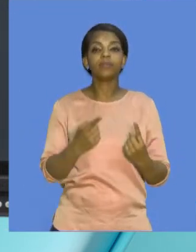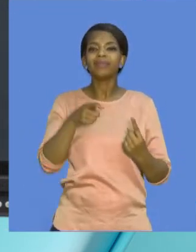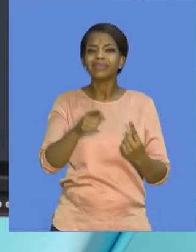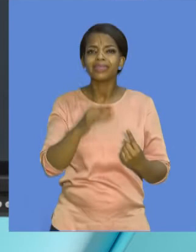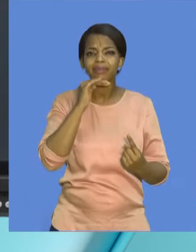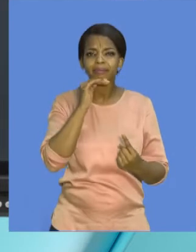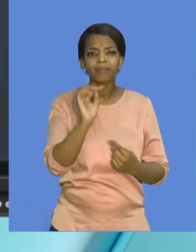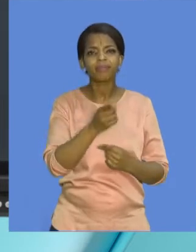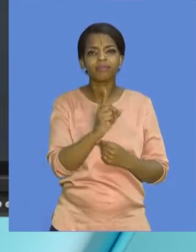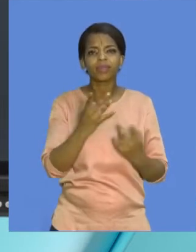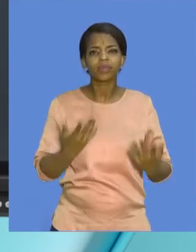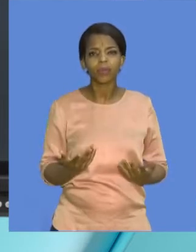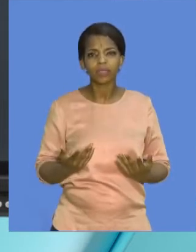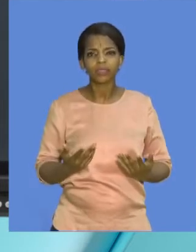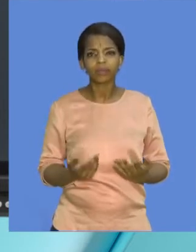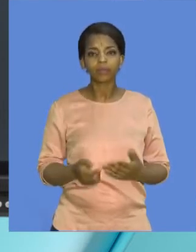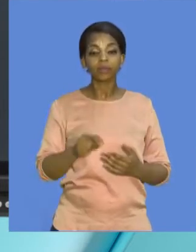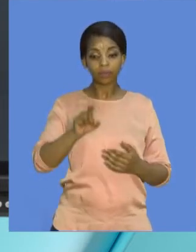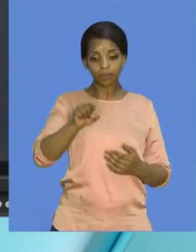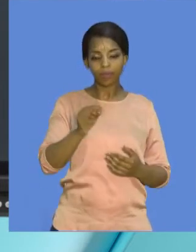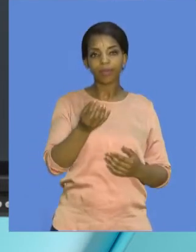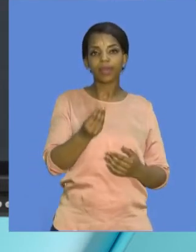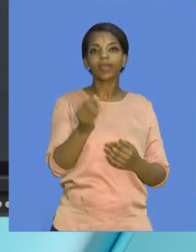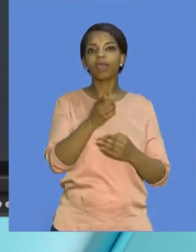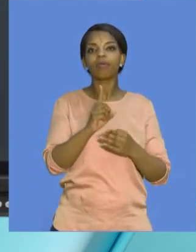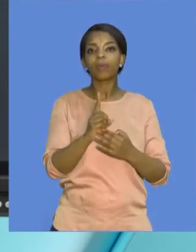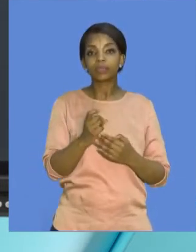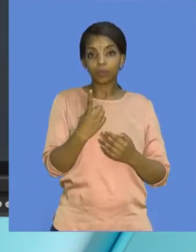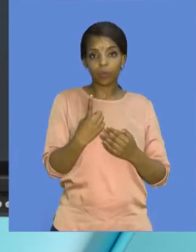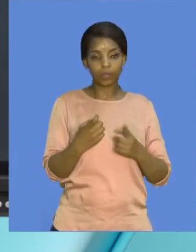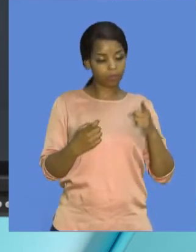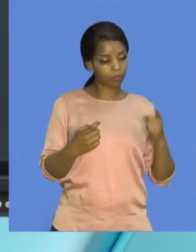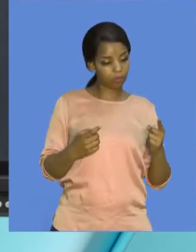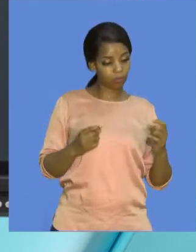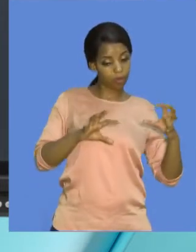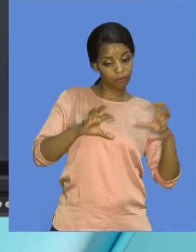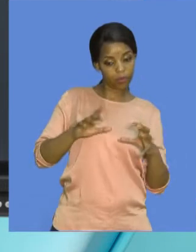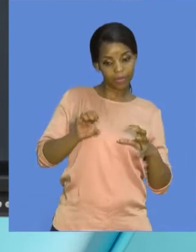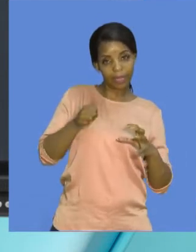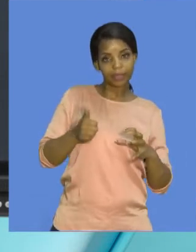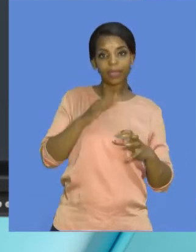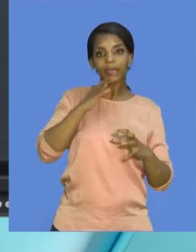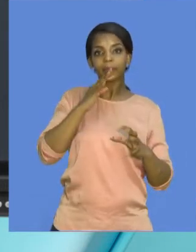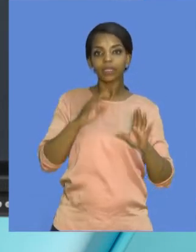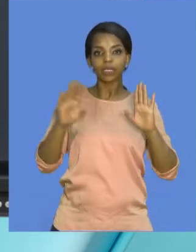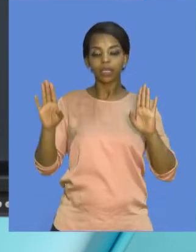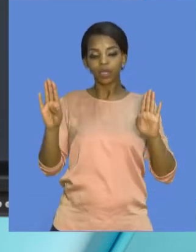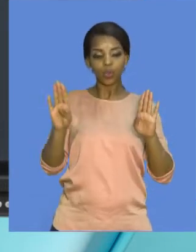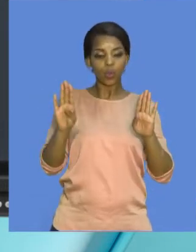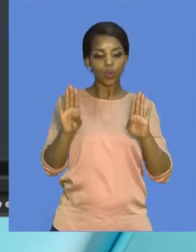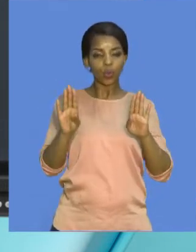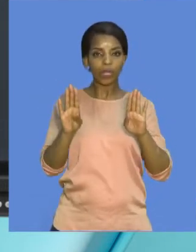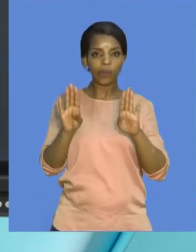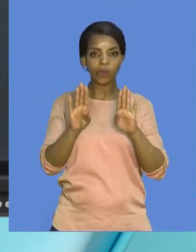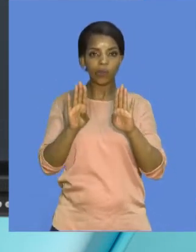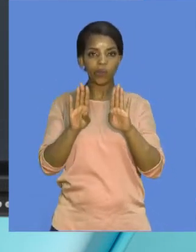are saying that a particular object exerts a force on another. That force could actually be pulling that charged